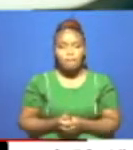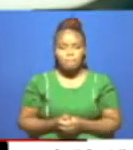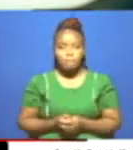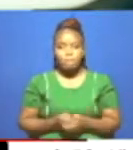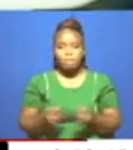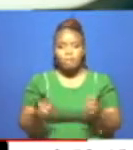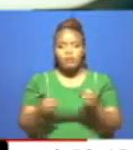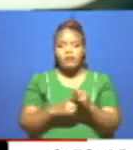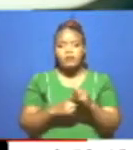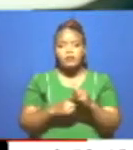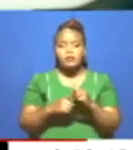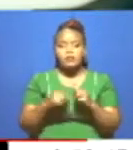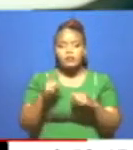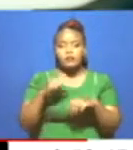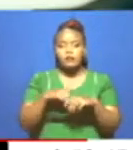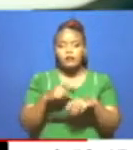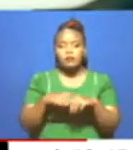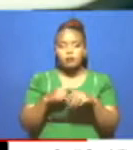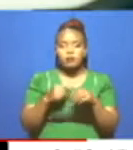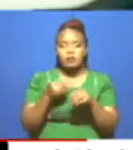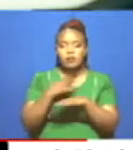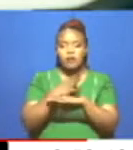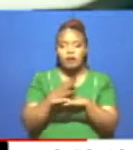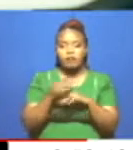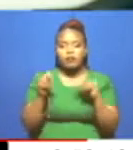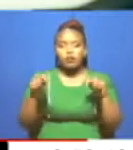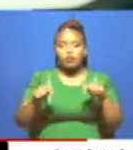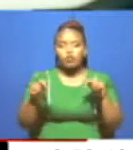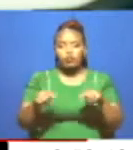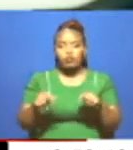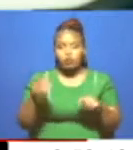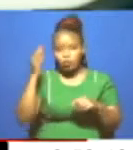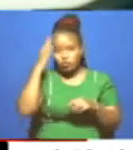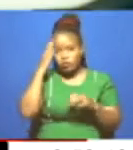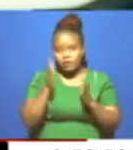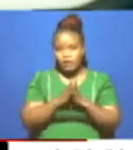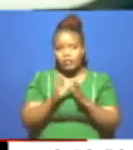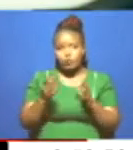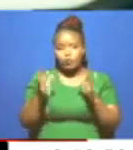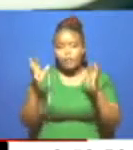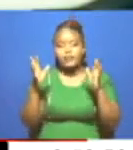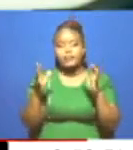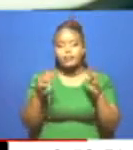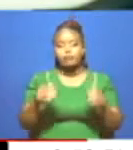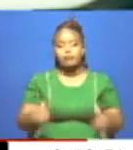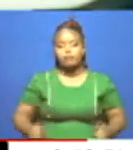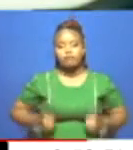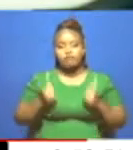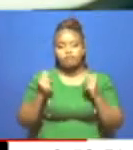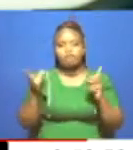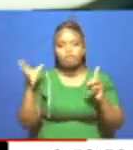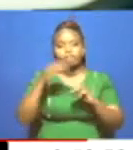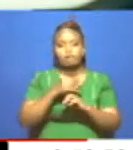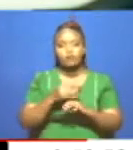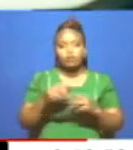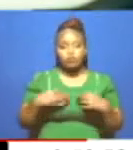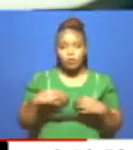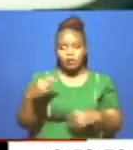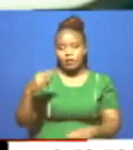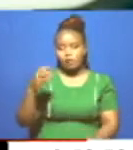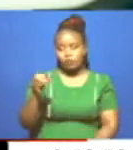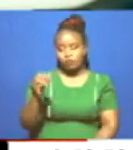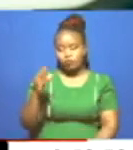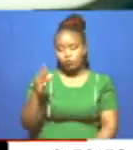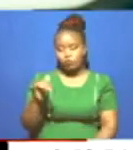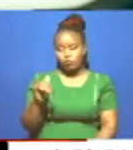Sigh Sohal was today recognized and awarded for his lifetime achievements in the game of hockey. Sohal has served and